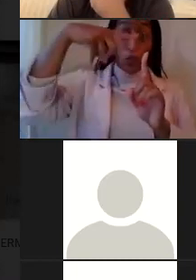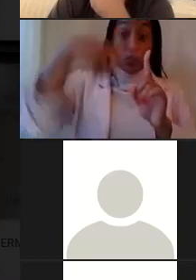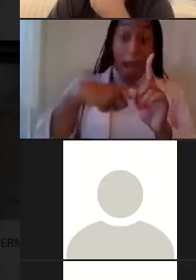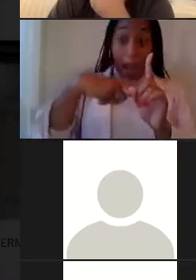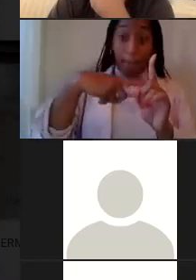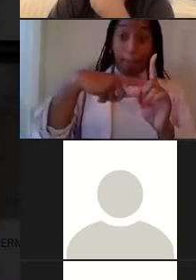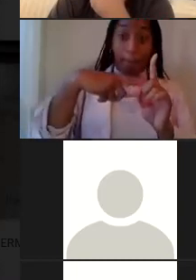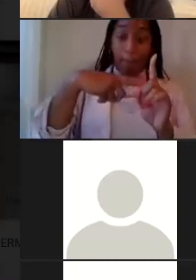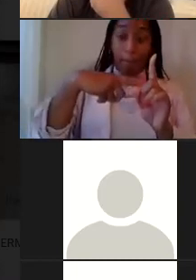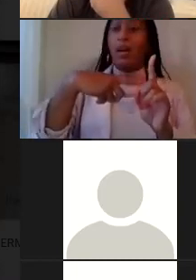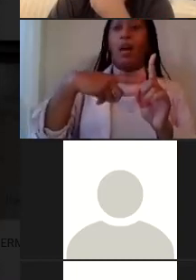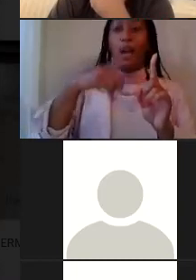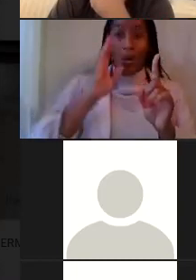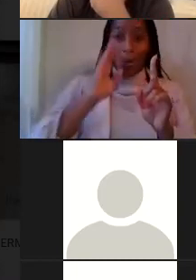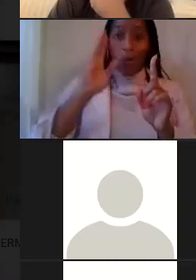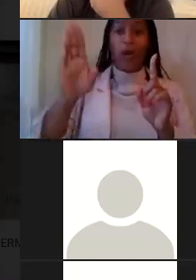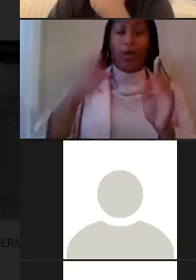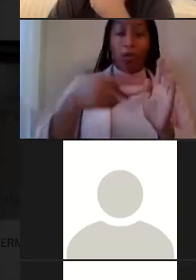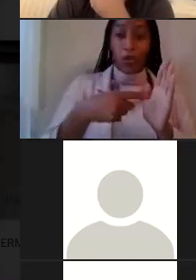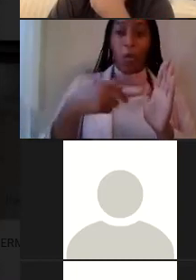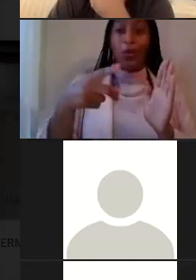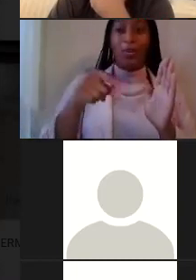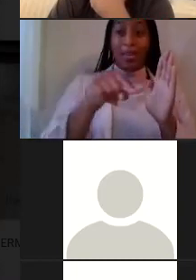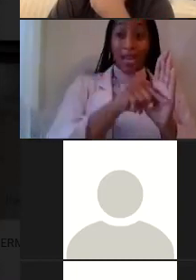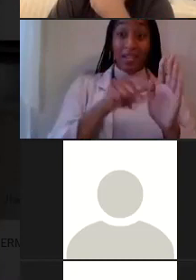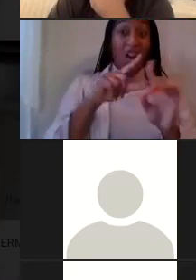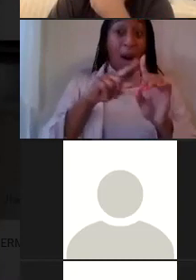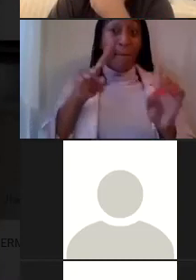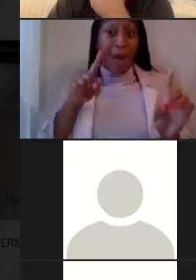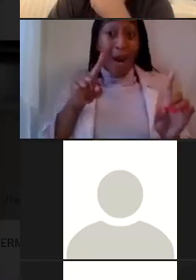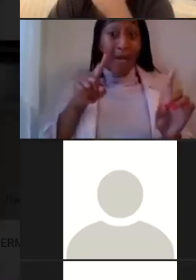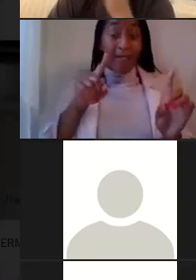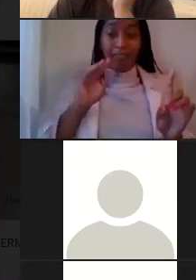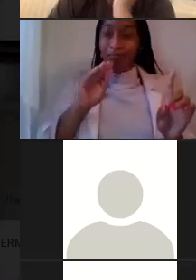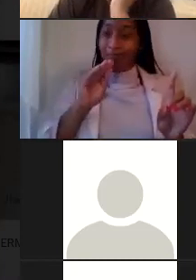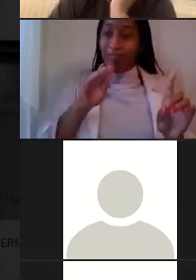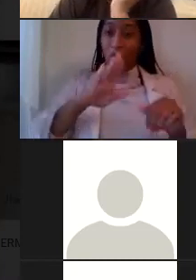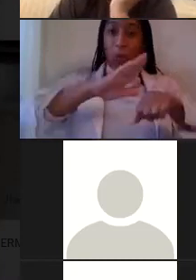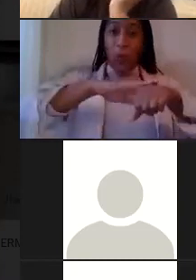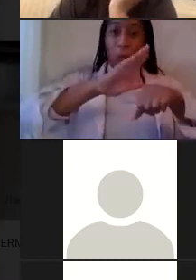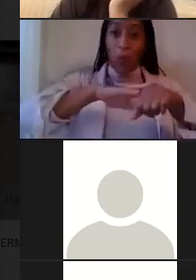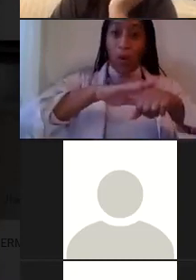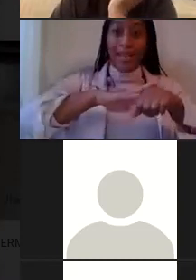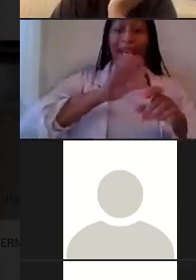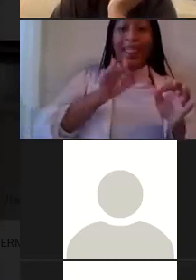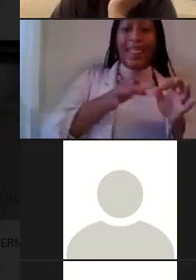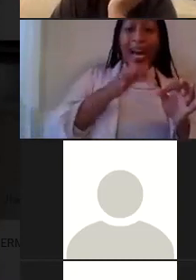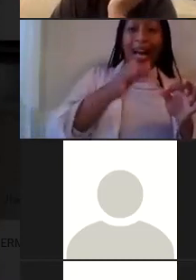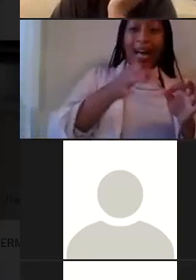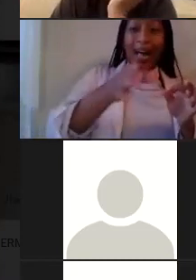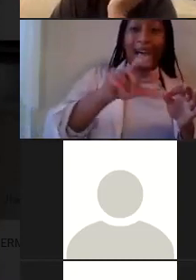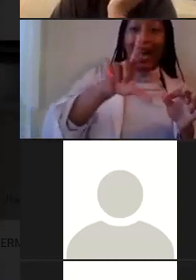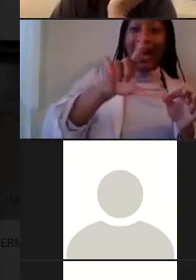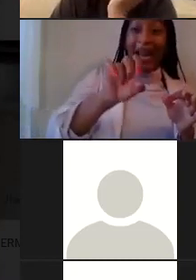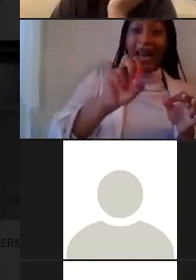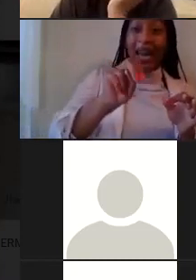not come out negative on its own. If you are removing heat, and you do have to